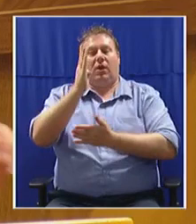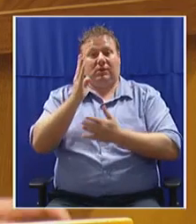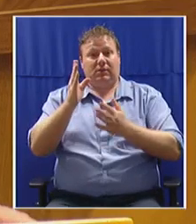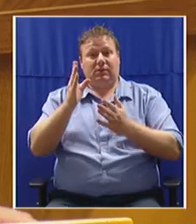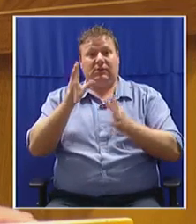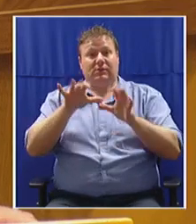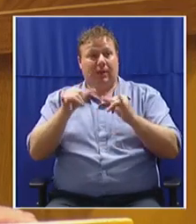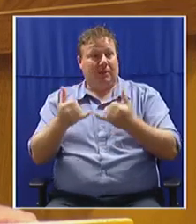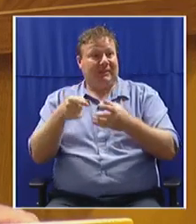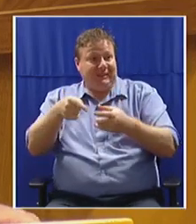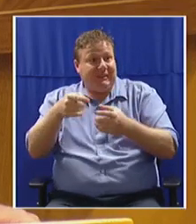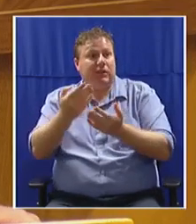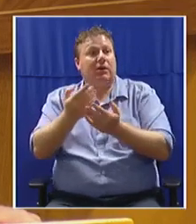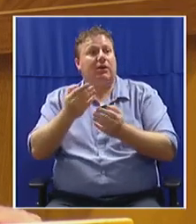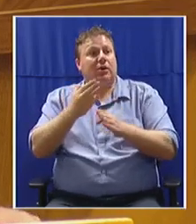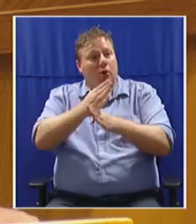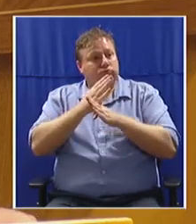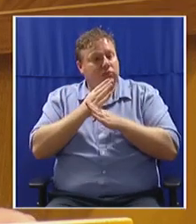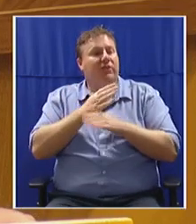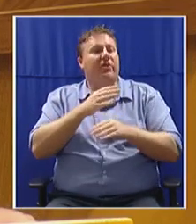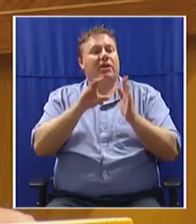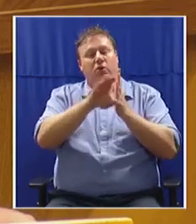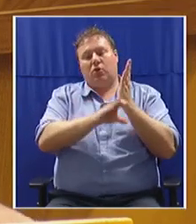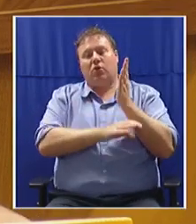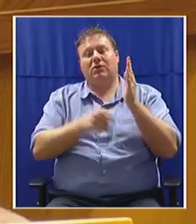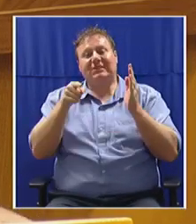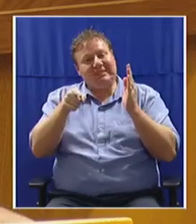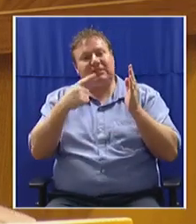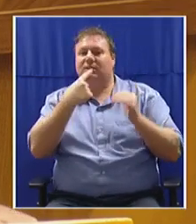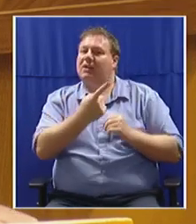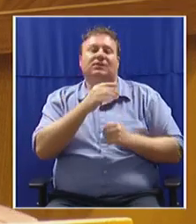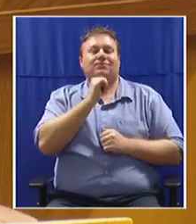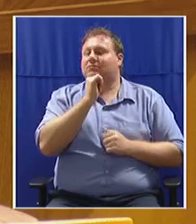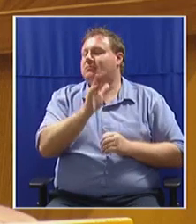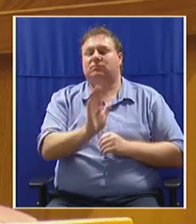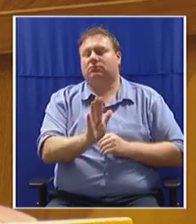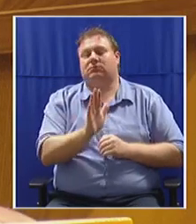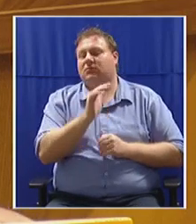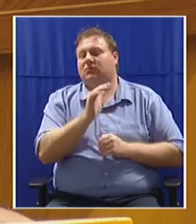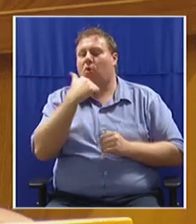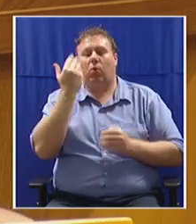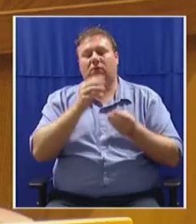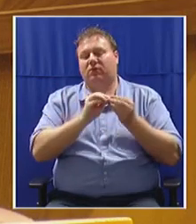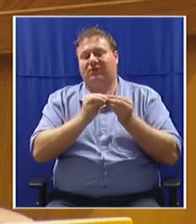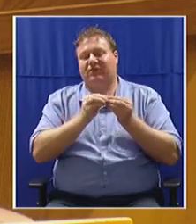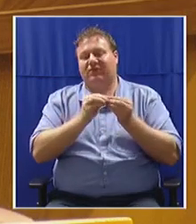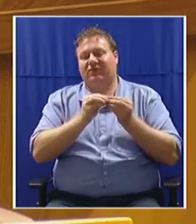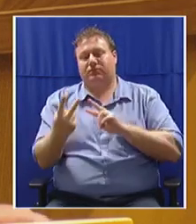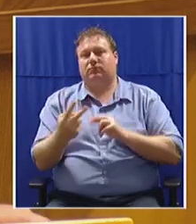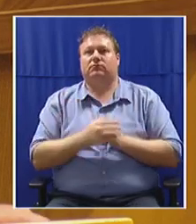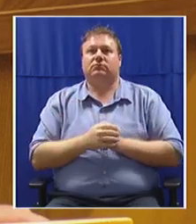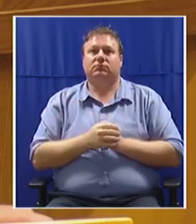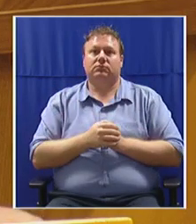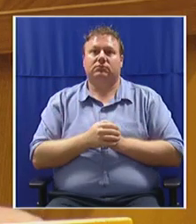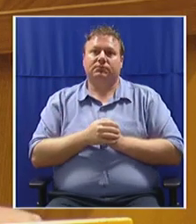guardians of the Constitution, stated in no unequal terms that they are not in favor of an amendment to Section 25.